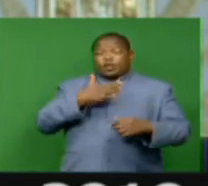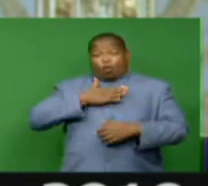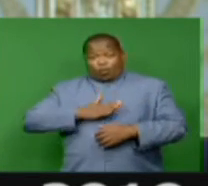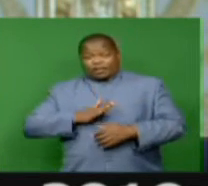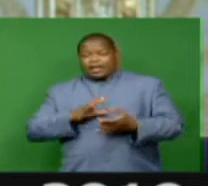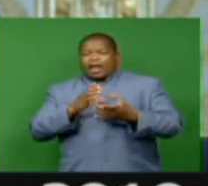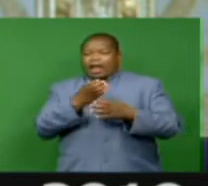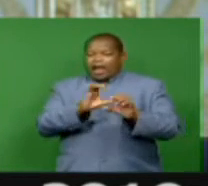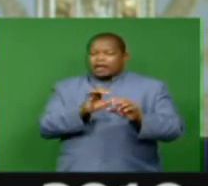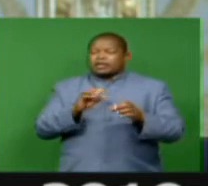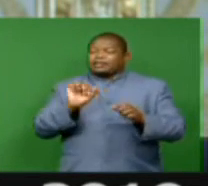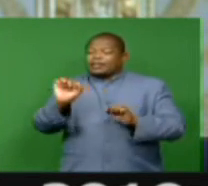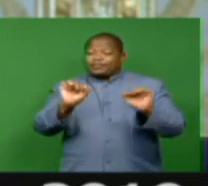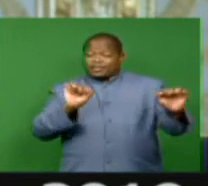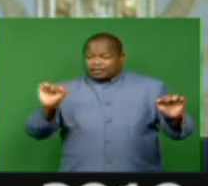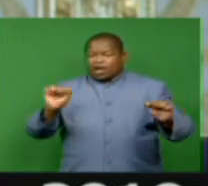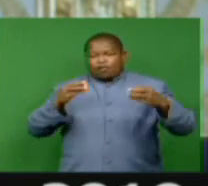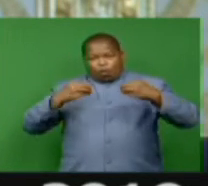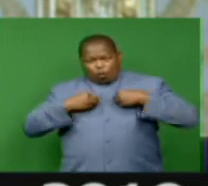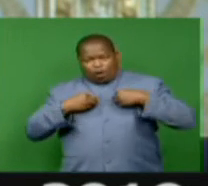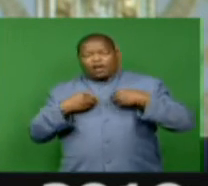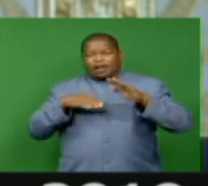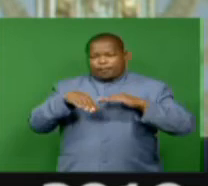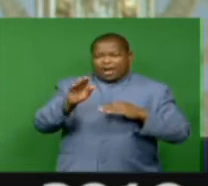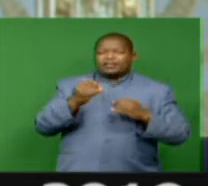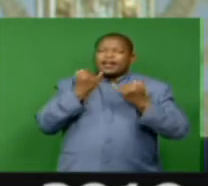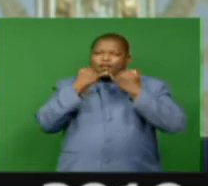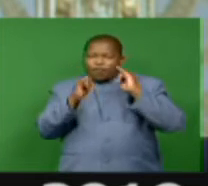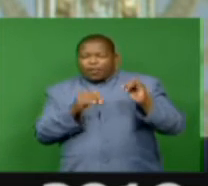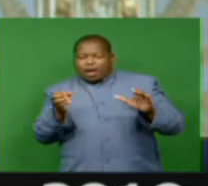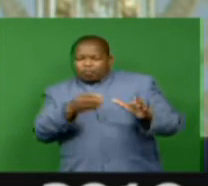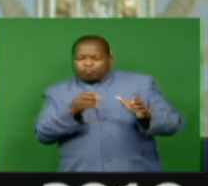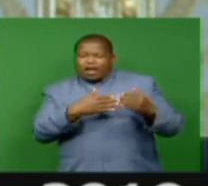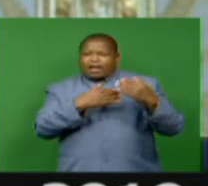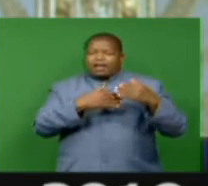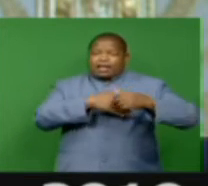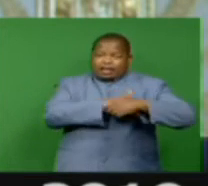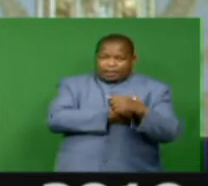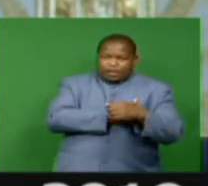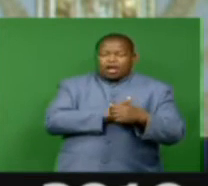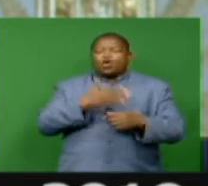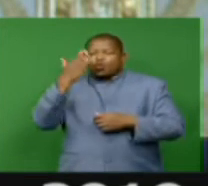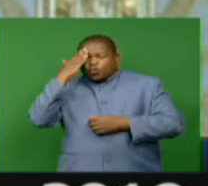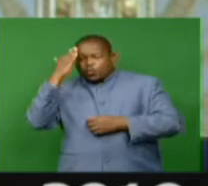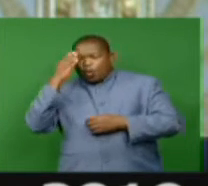to create and capture value in the private and public sectors.